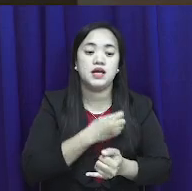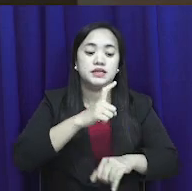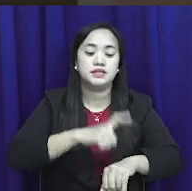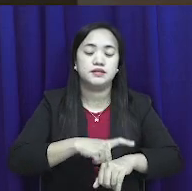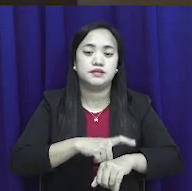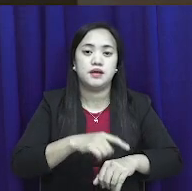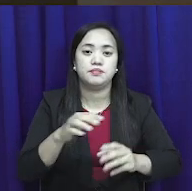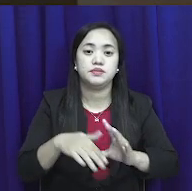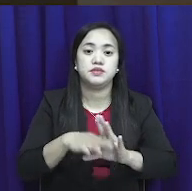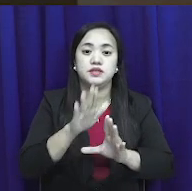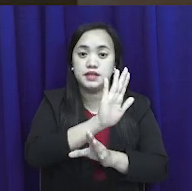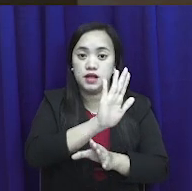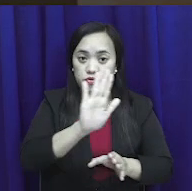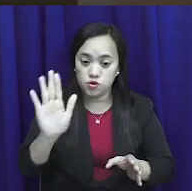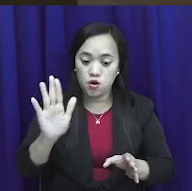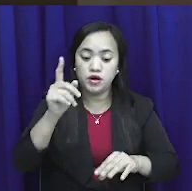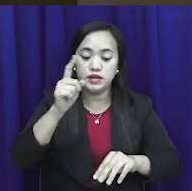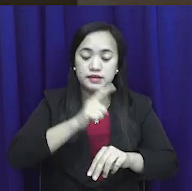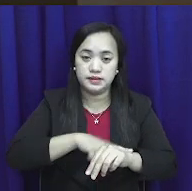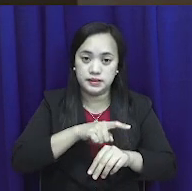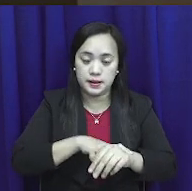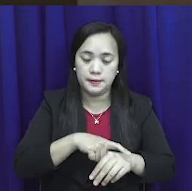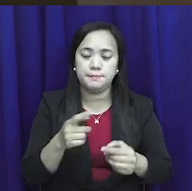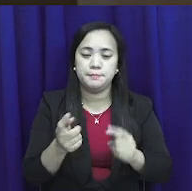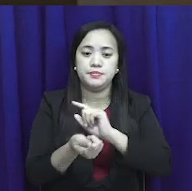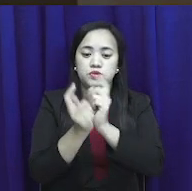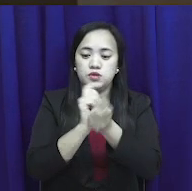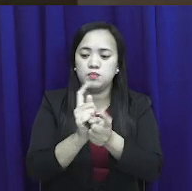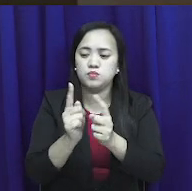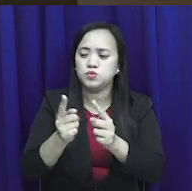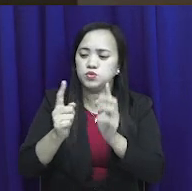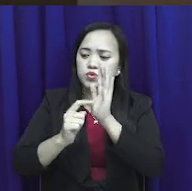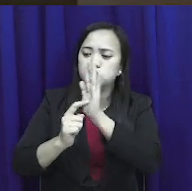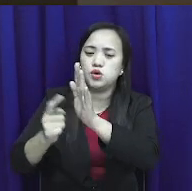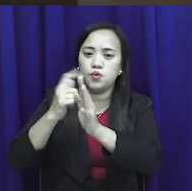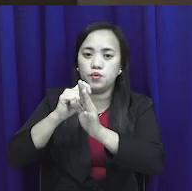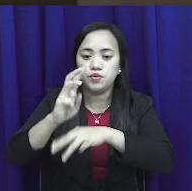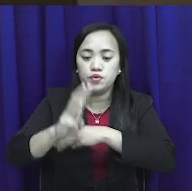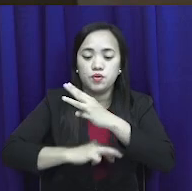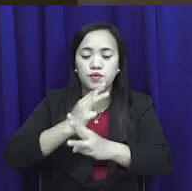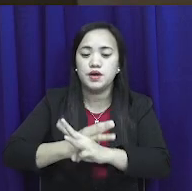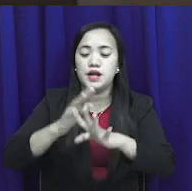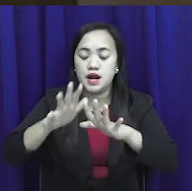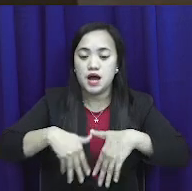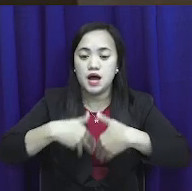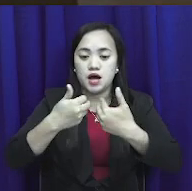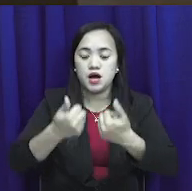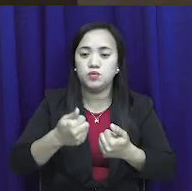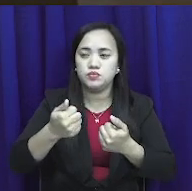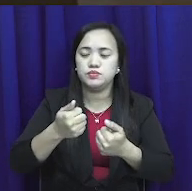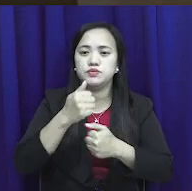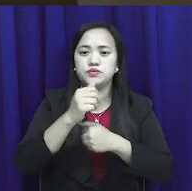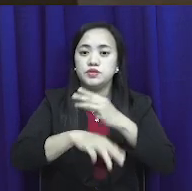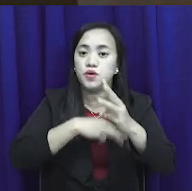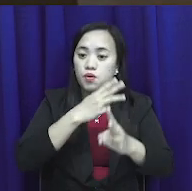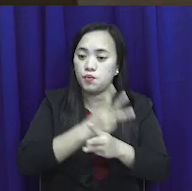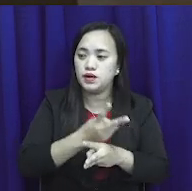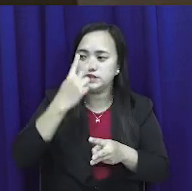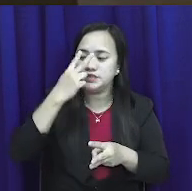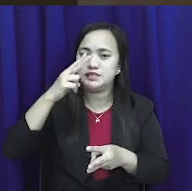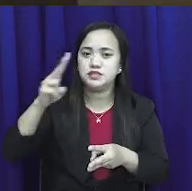naman or It's your turn I mean It's your turn to show the world how you should how the world should see you